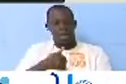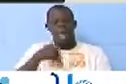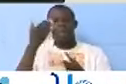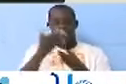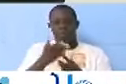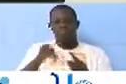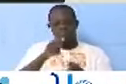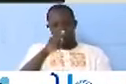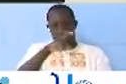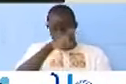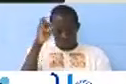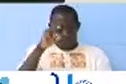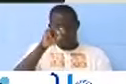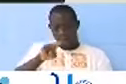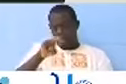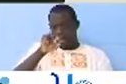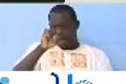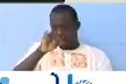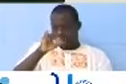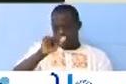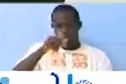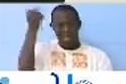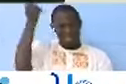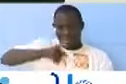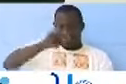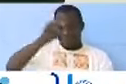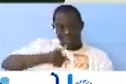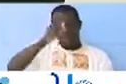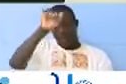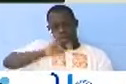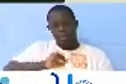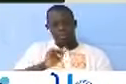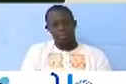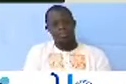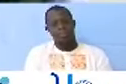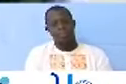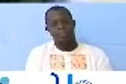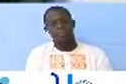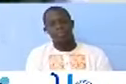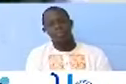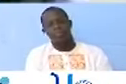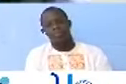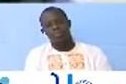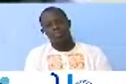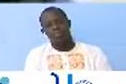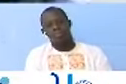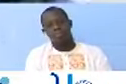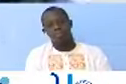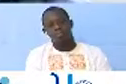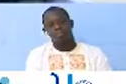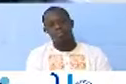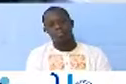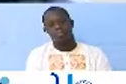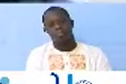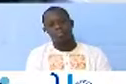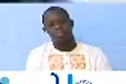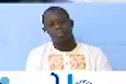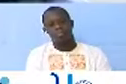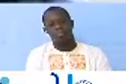17 years. Wala sabu kabre murunda nga yire ka kuge nga kalamuta ko itarta do ko la NIA je fo membira so nyitan anin worawula.